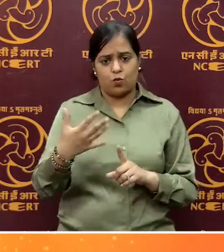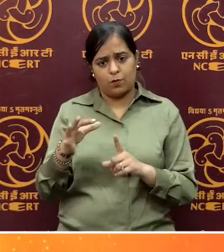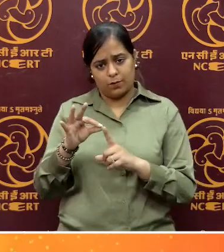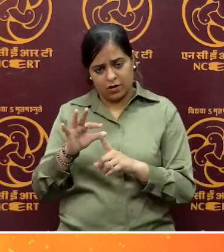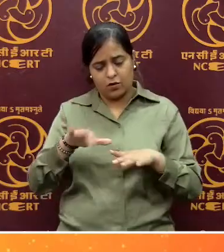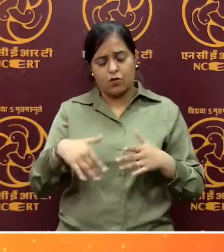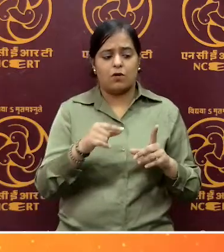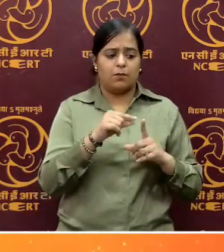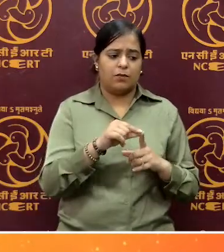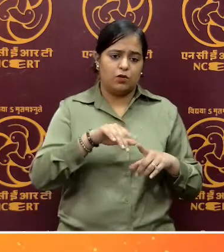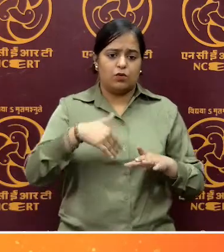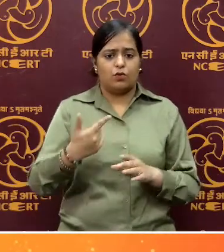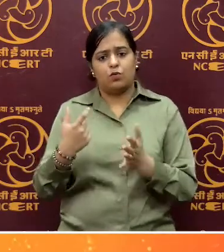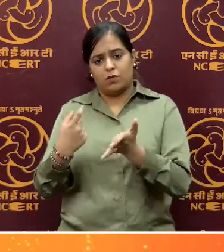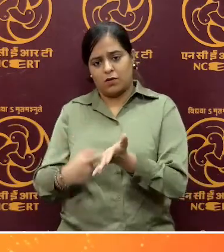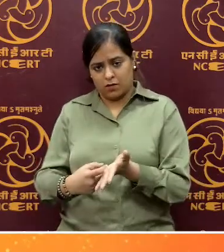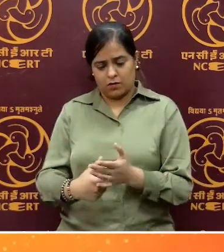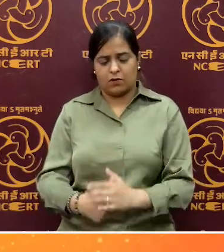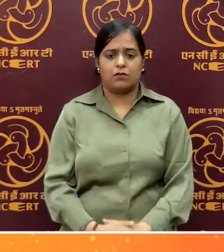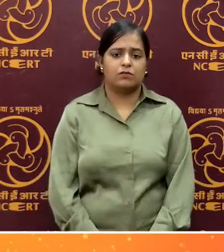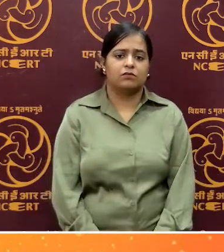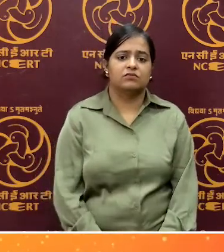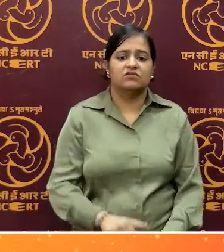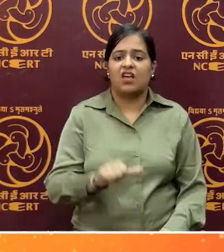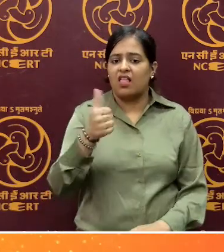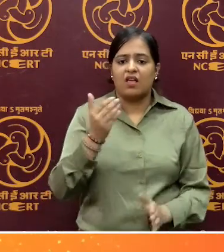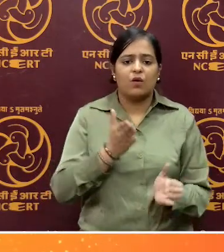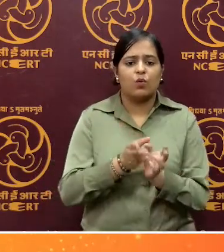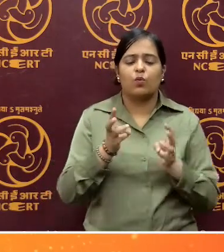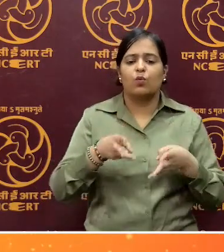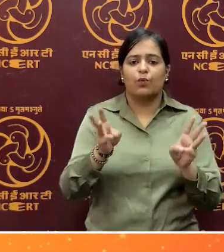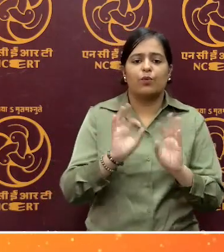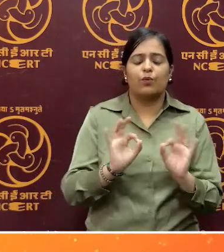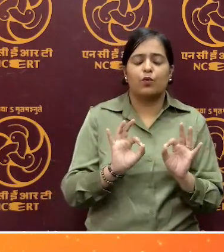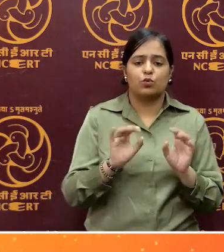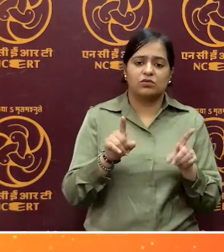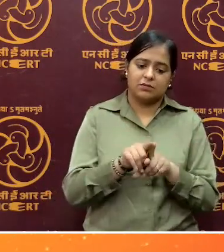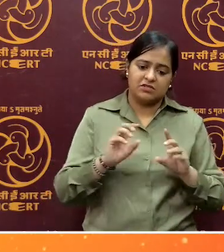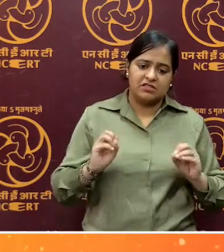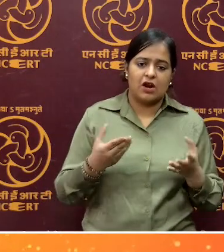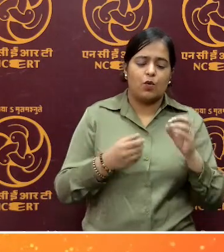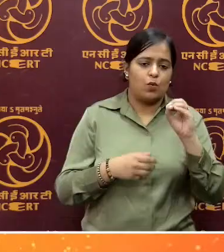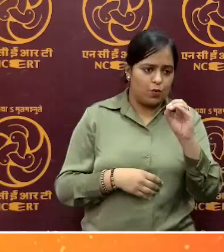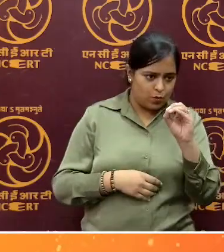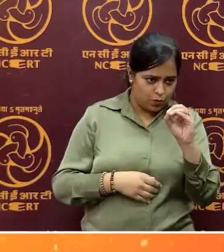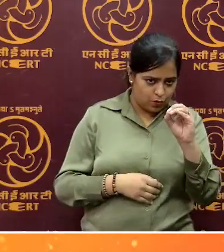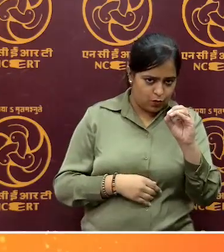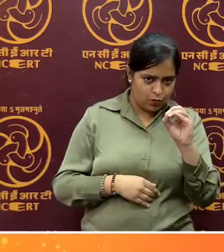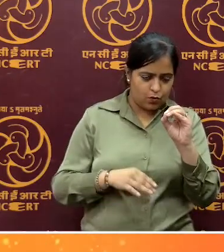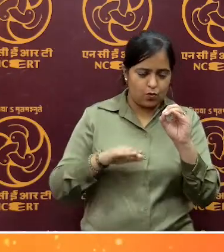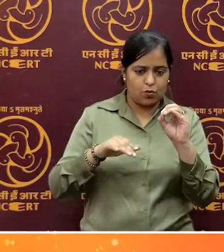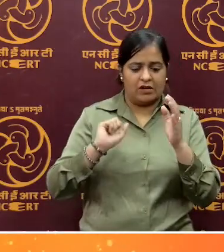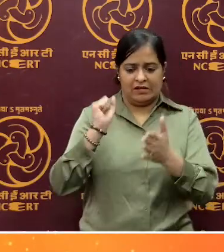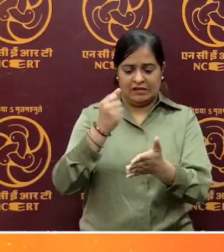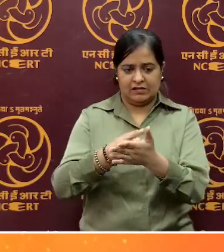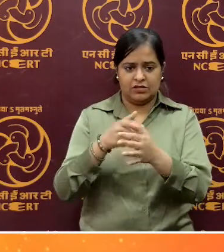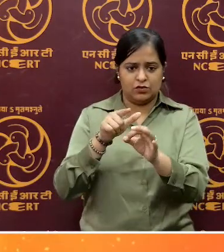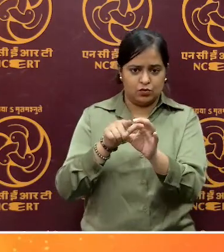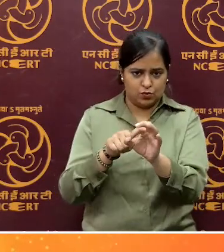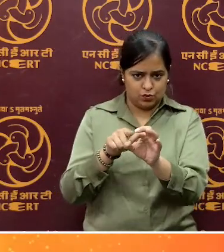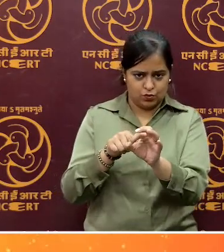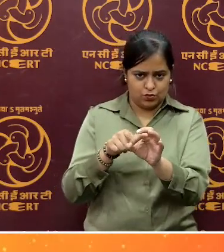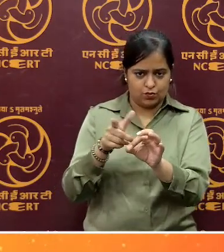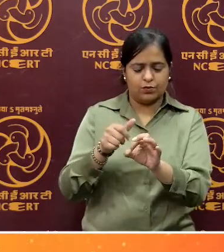R. Can't we take up the other way? That is, we start from O, reach point Q, that is, you're moving on